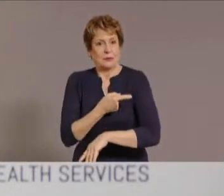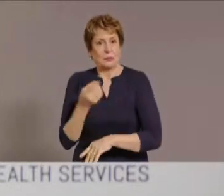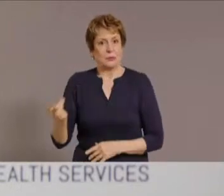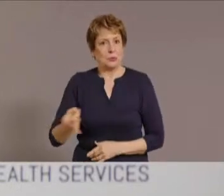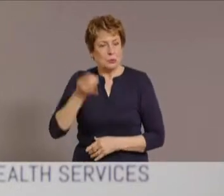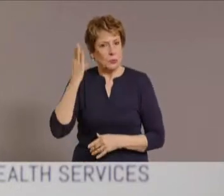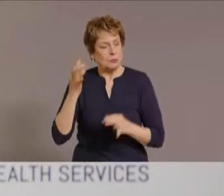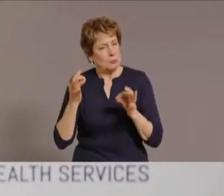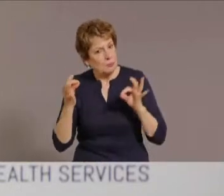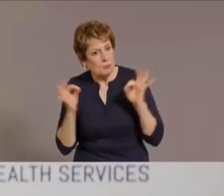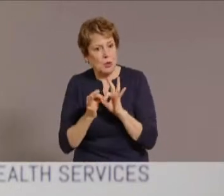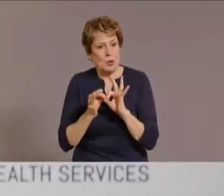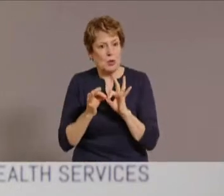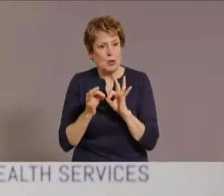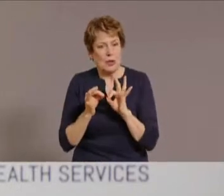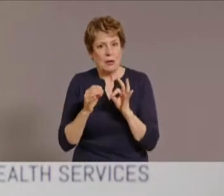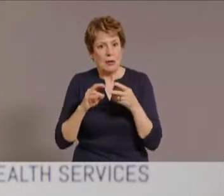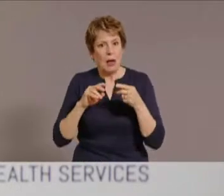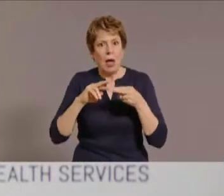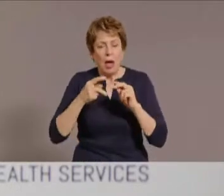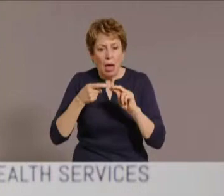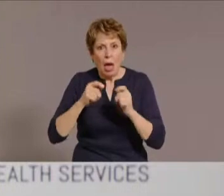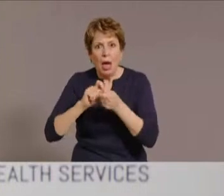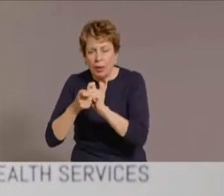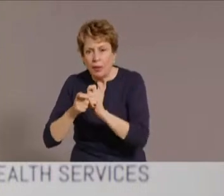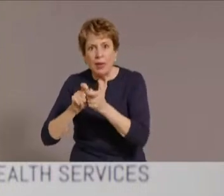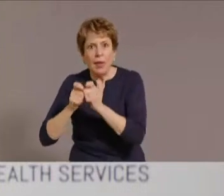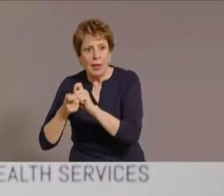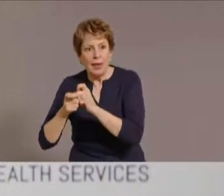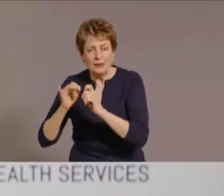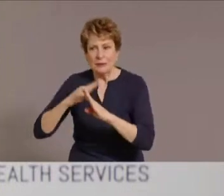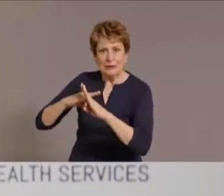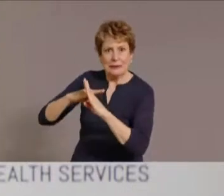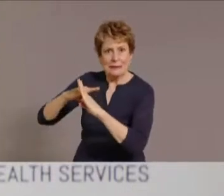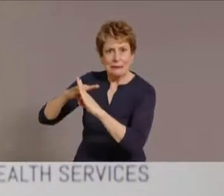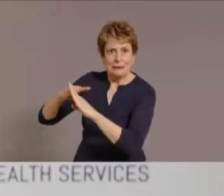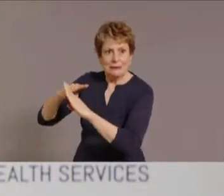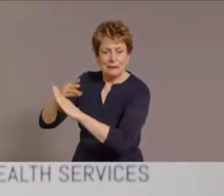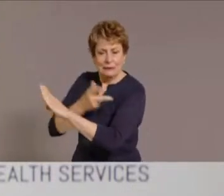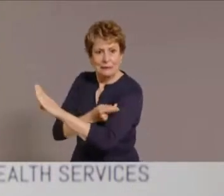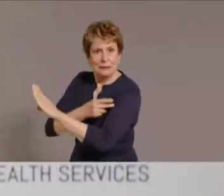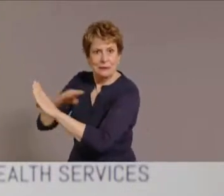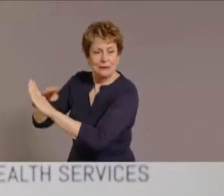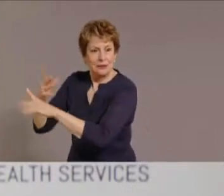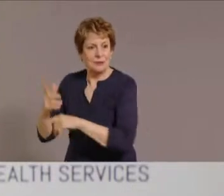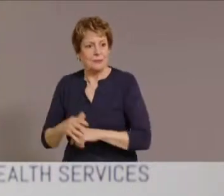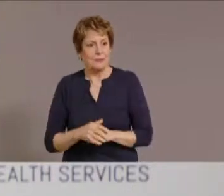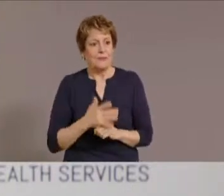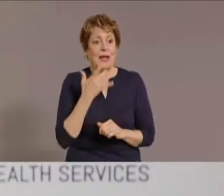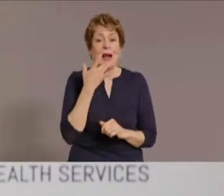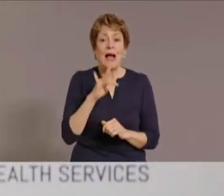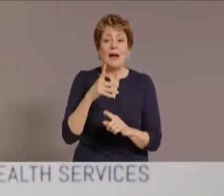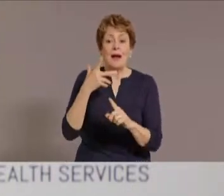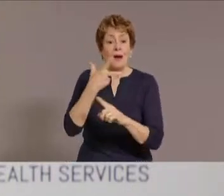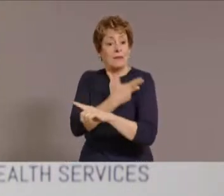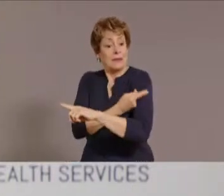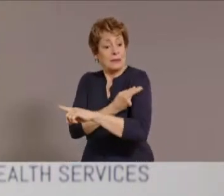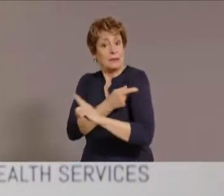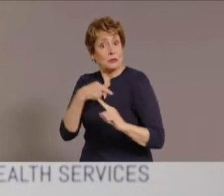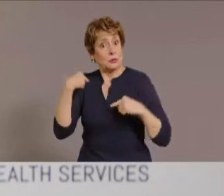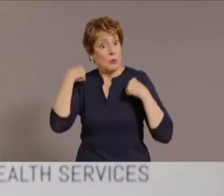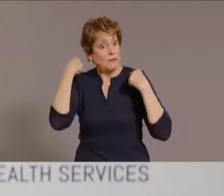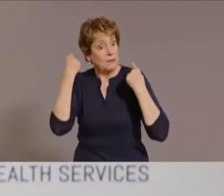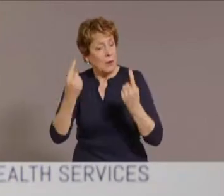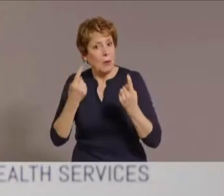like variants that could come up. Luckily, the vaccines appear to be working against the variants that we see circulating in